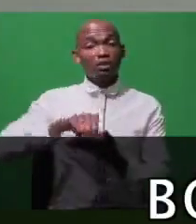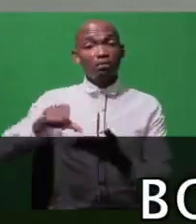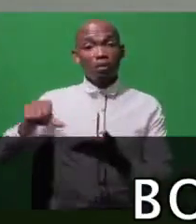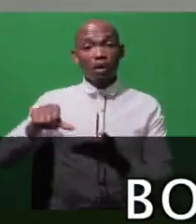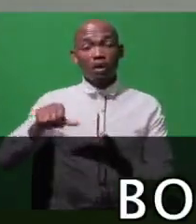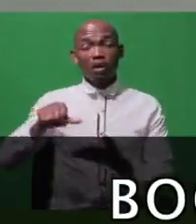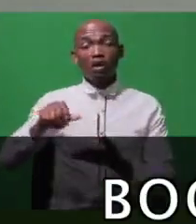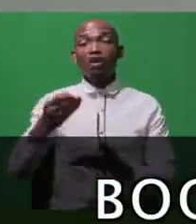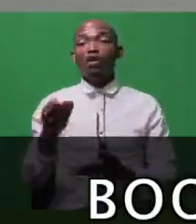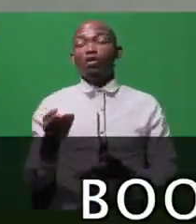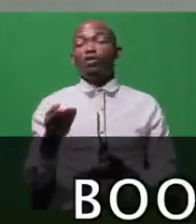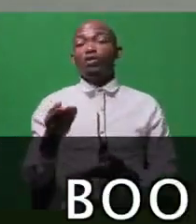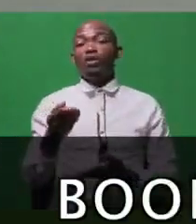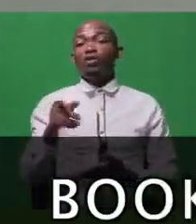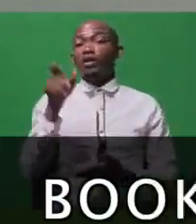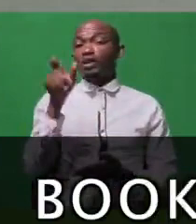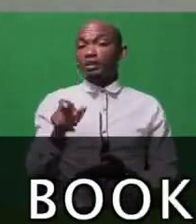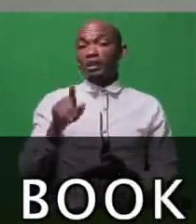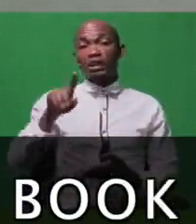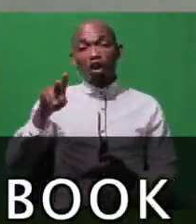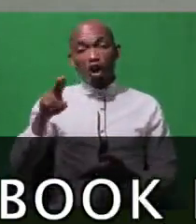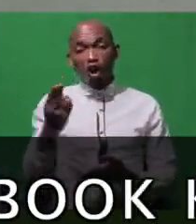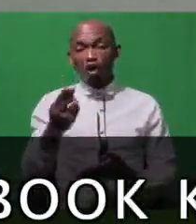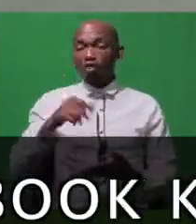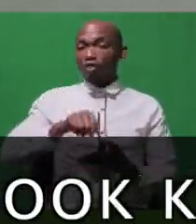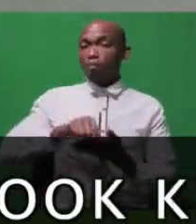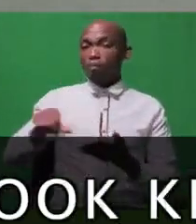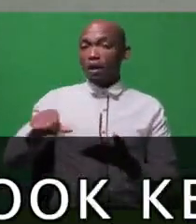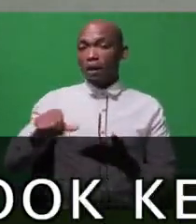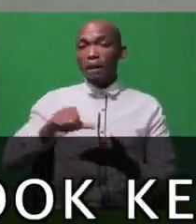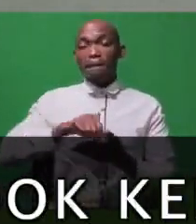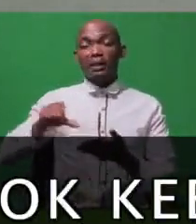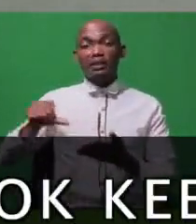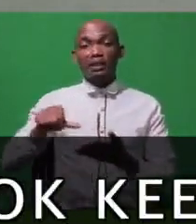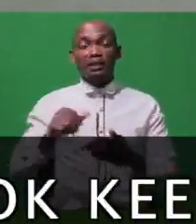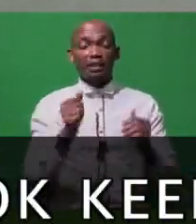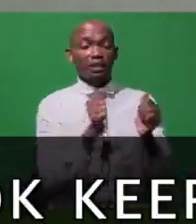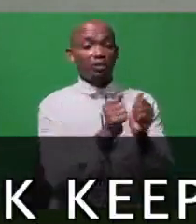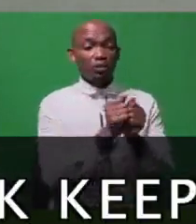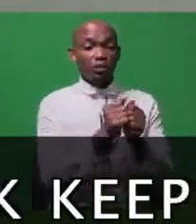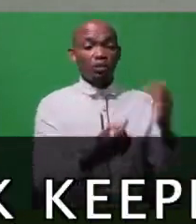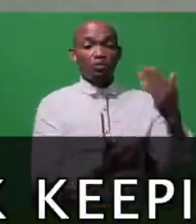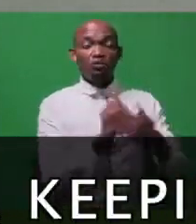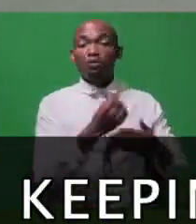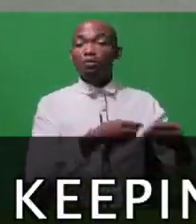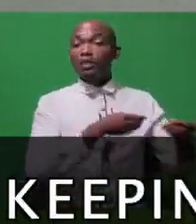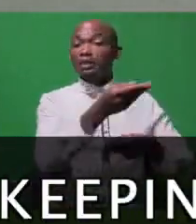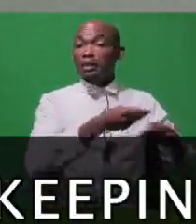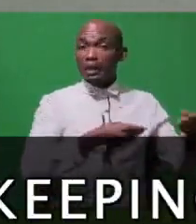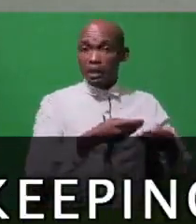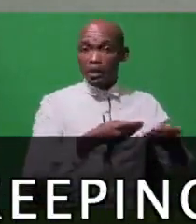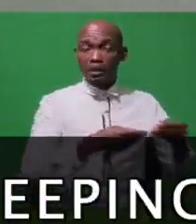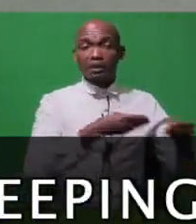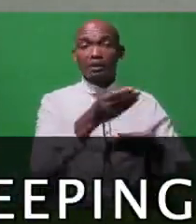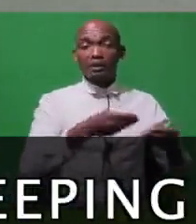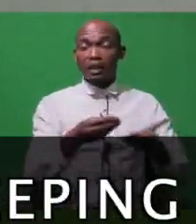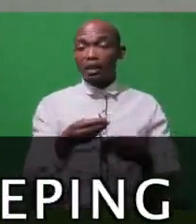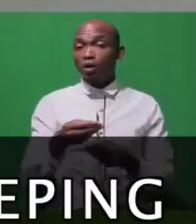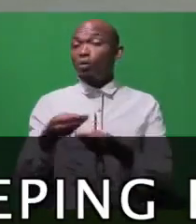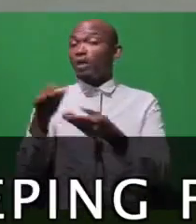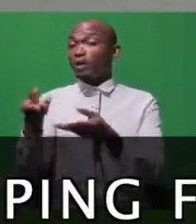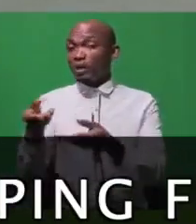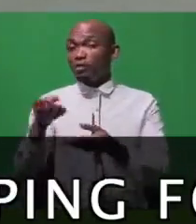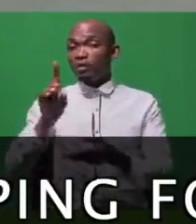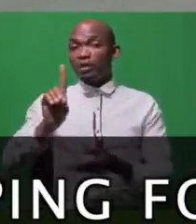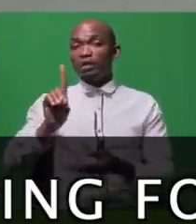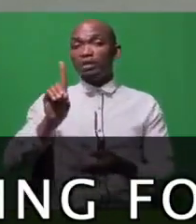or when the buyer purchases the goods from the seller will give the